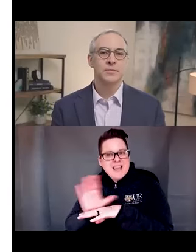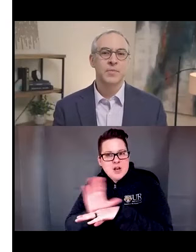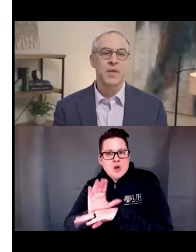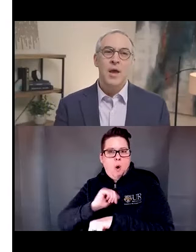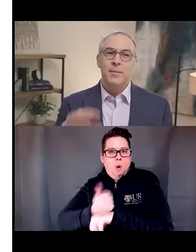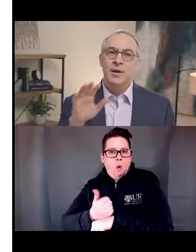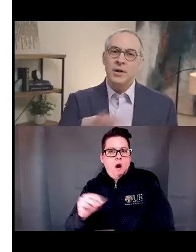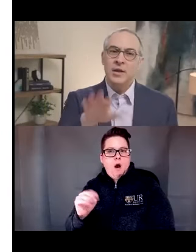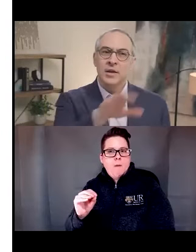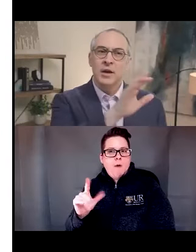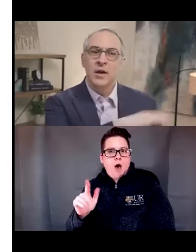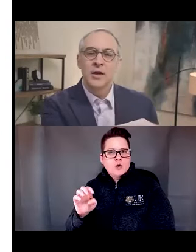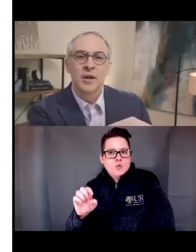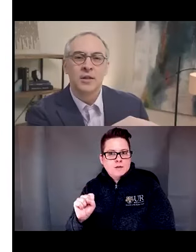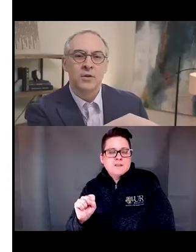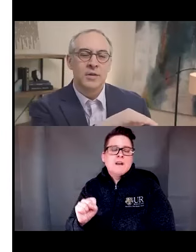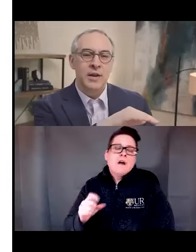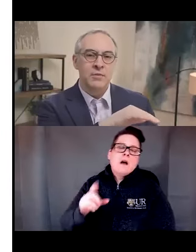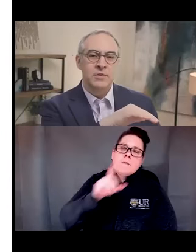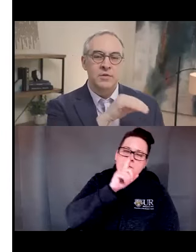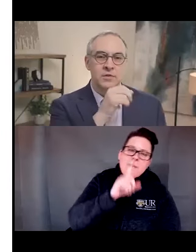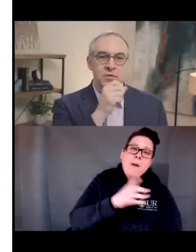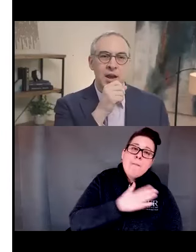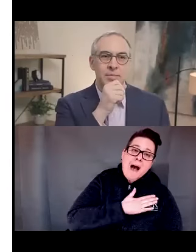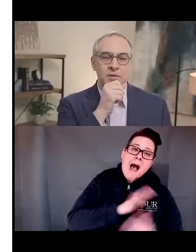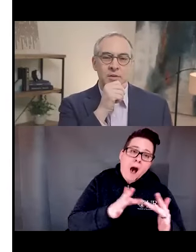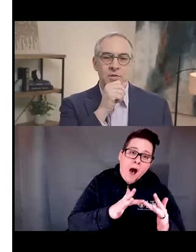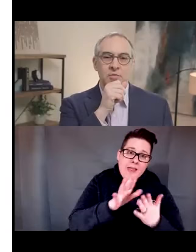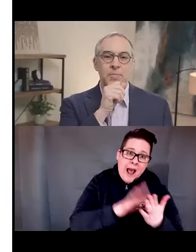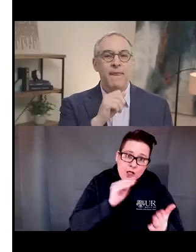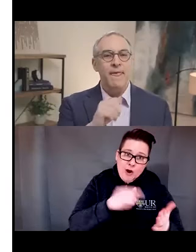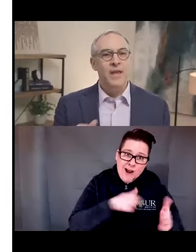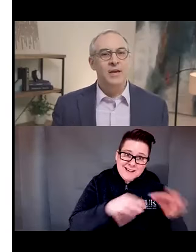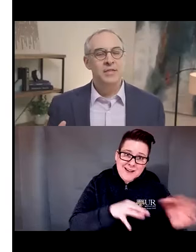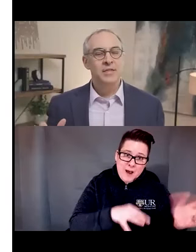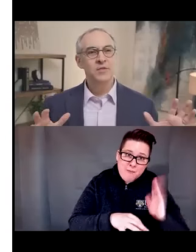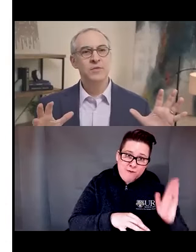modules. But unlike the online learning that I was just describing to you,